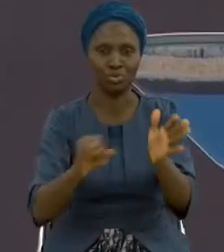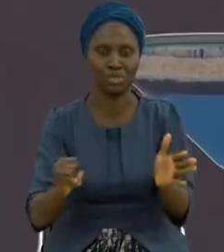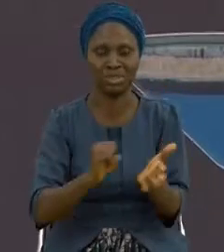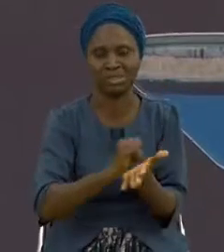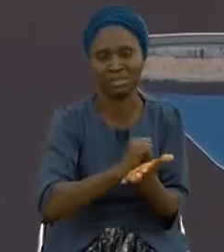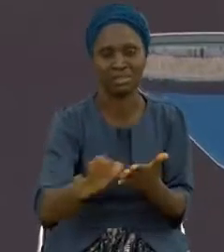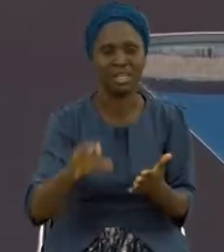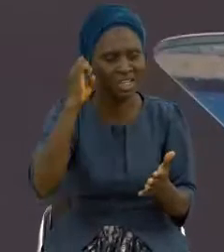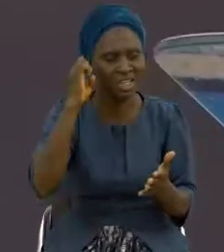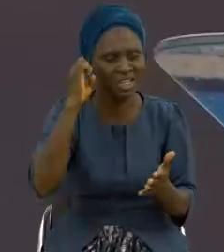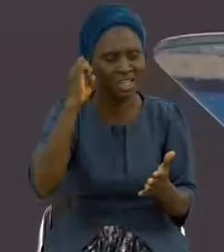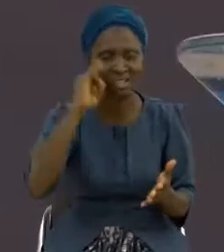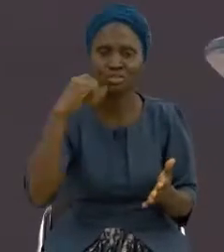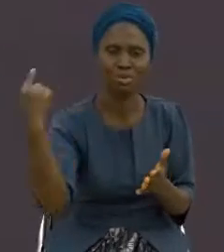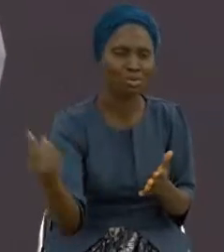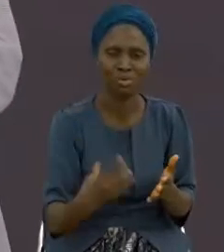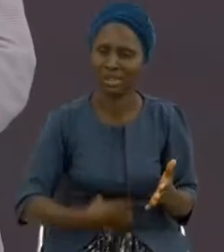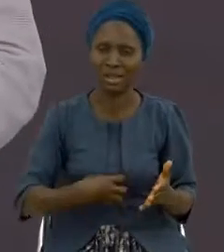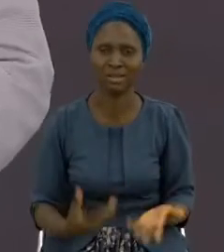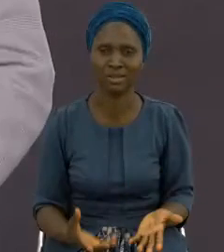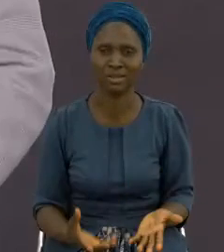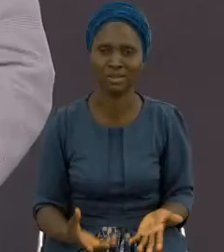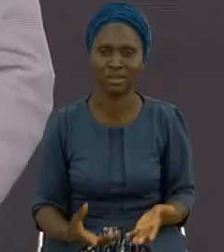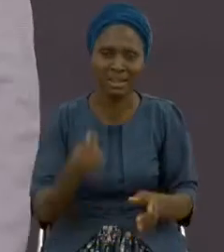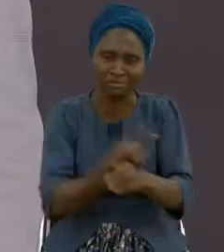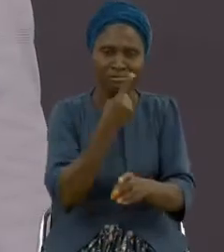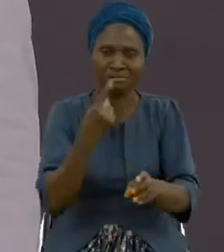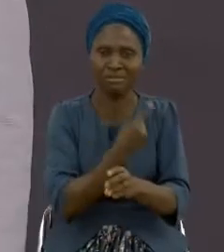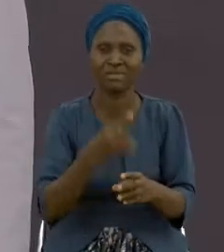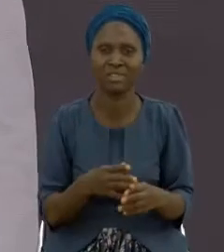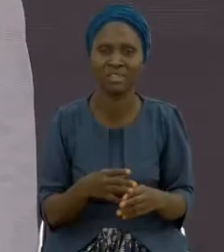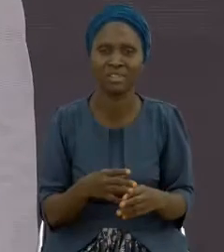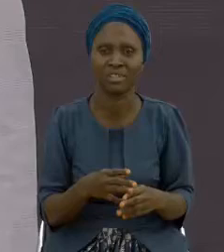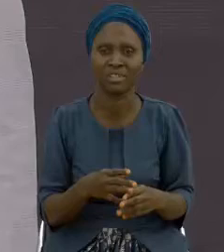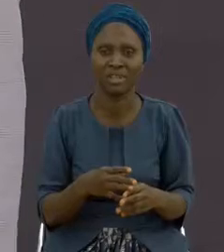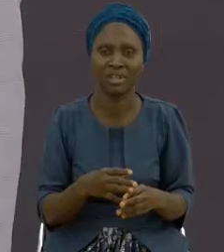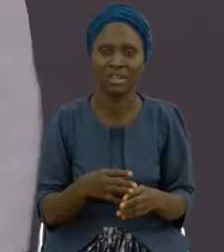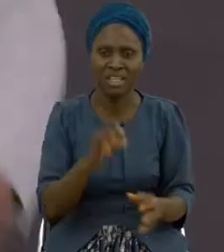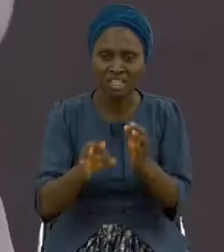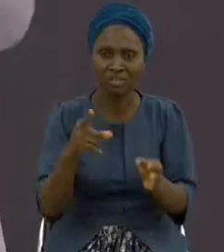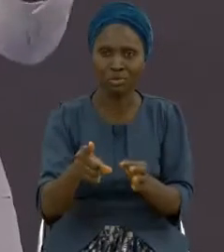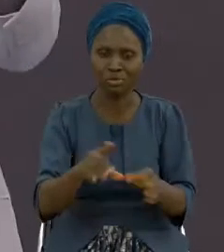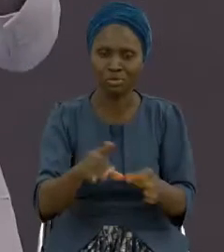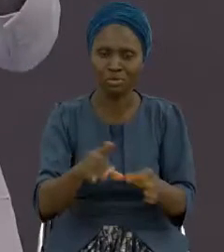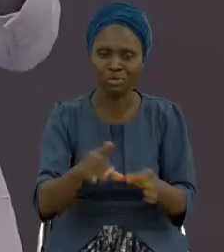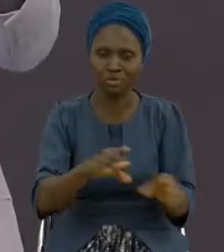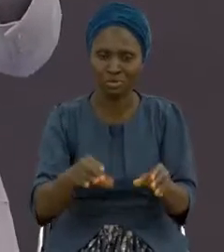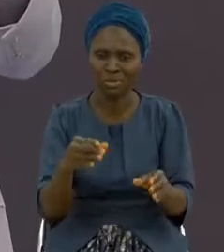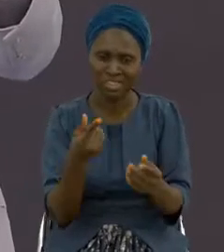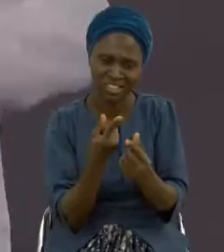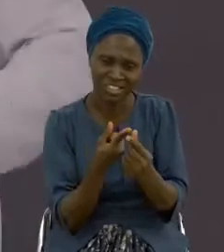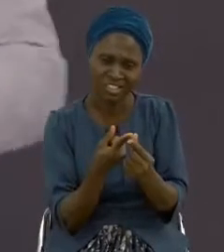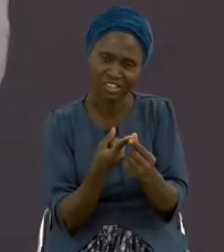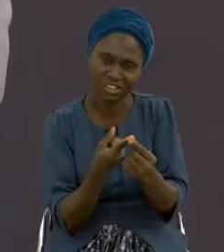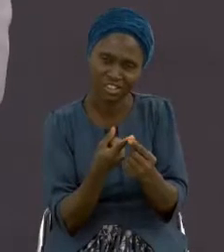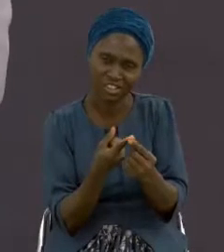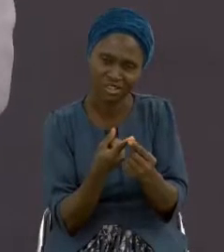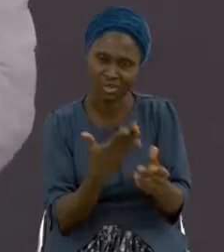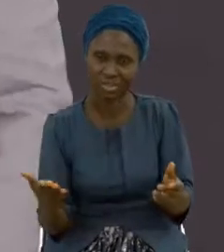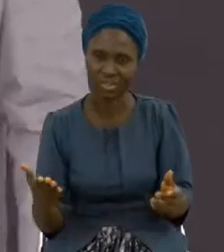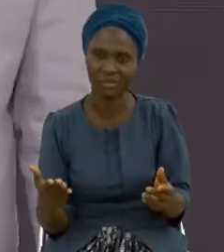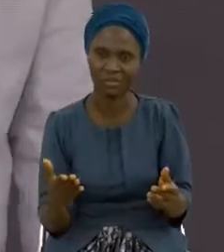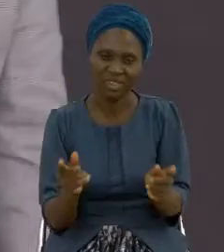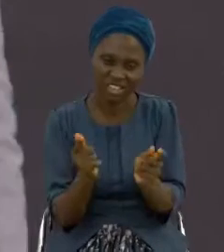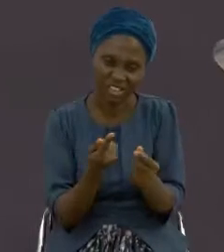retaliating. If you do a little thing here, he complains every time. There's no peace at home. All